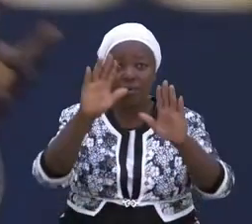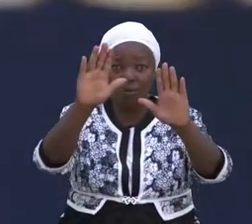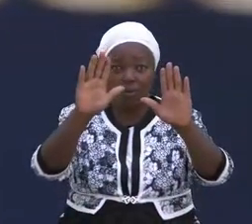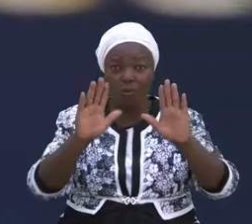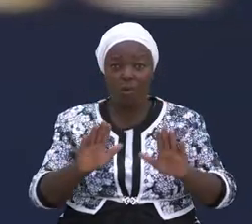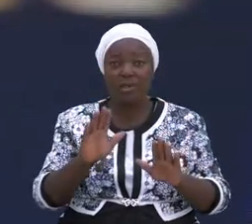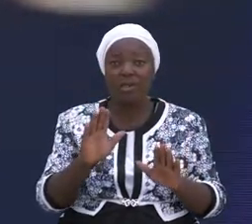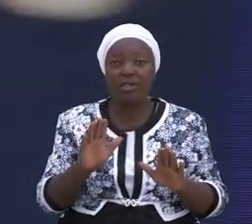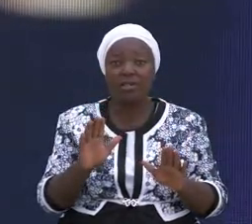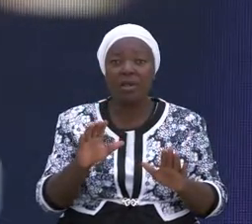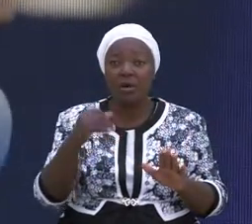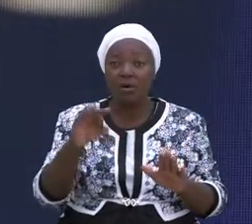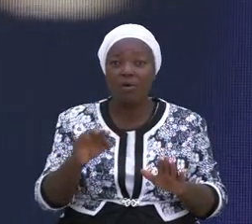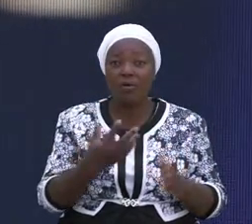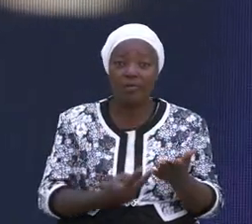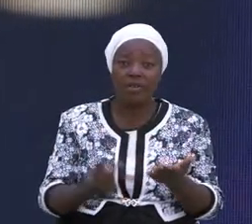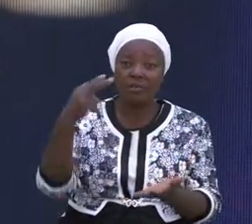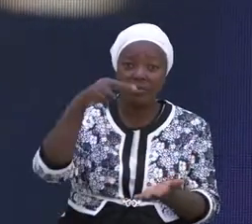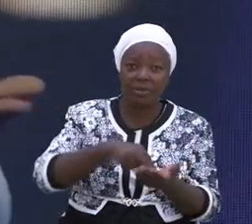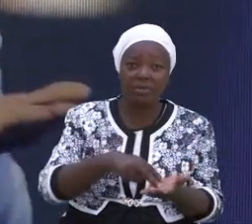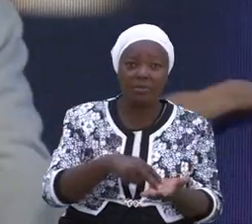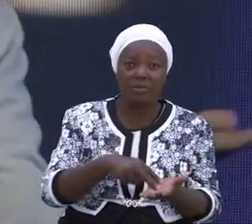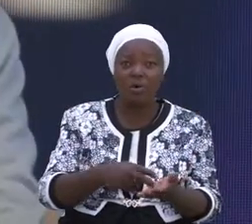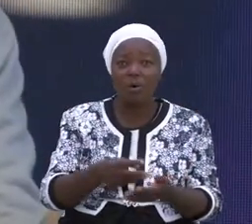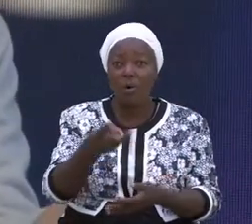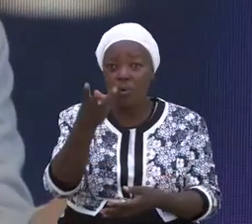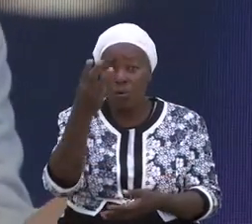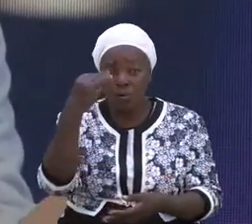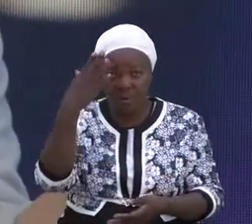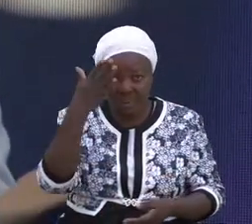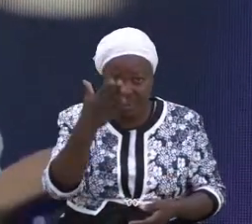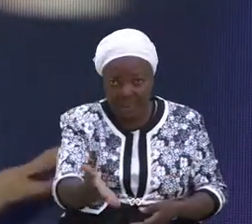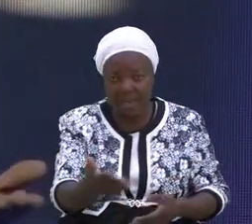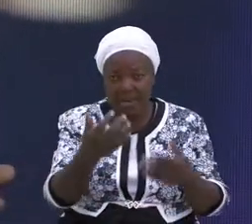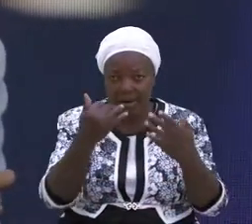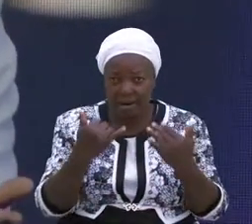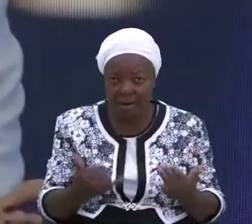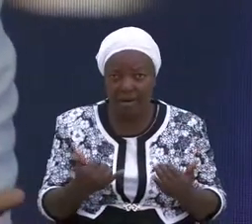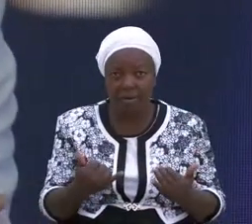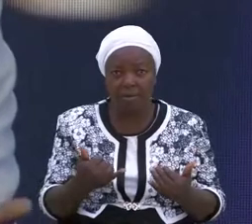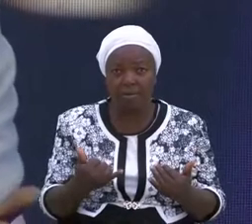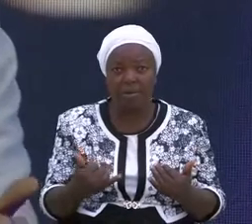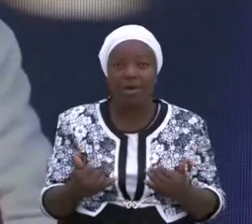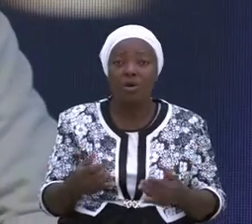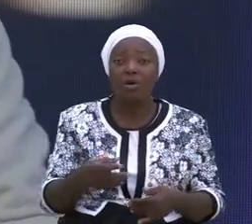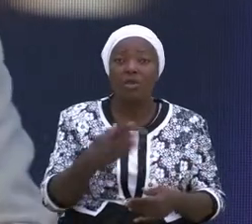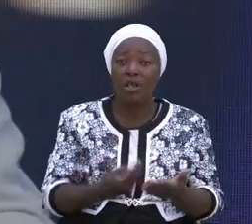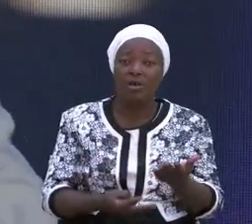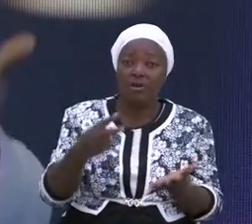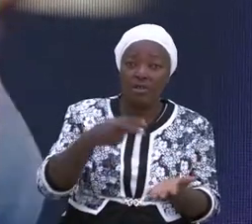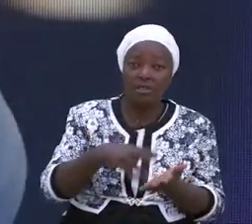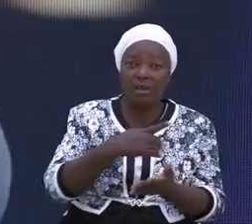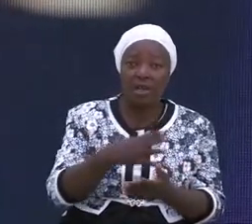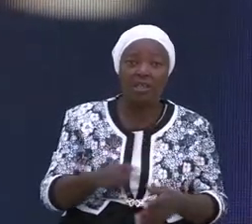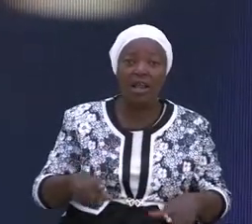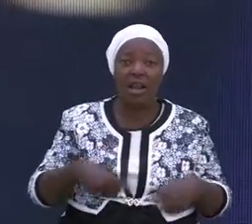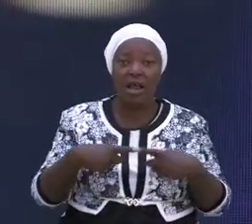of resurrection was right there now. The resurrection and the life